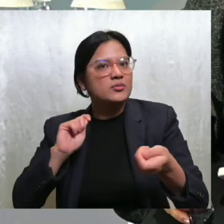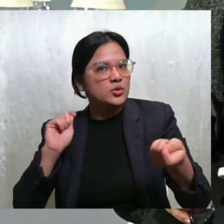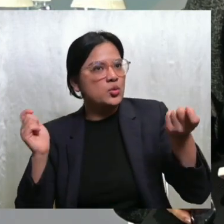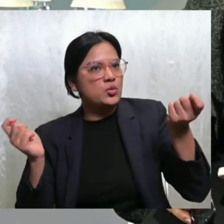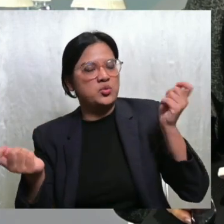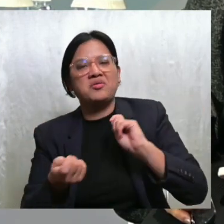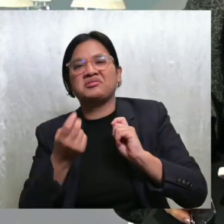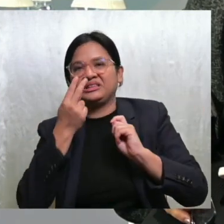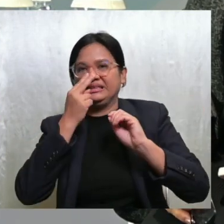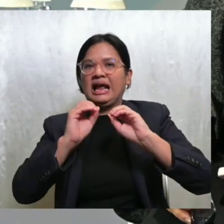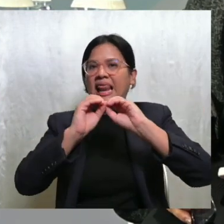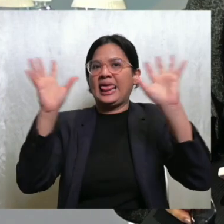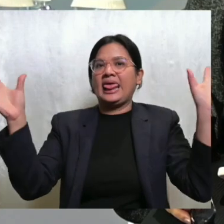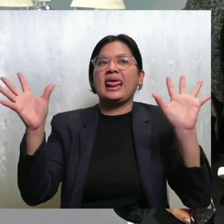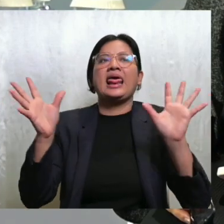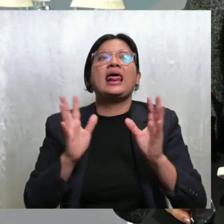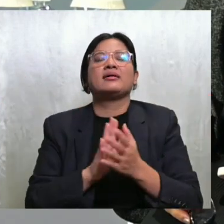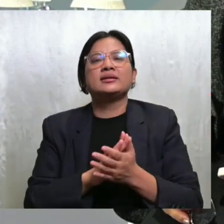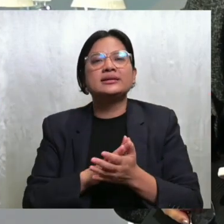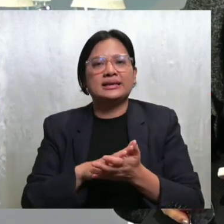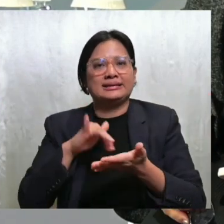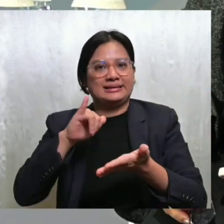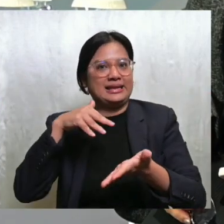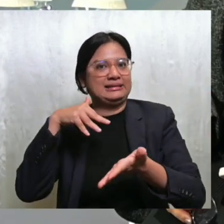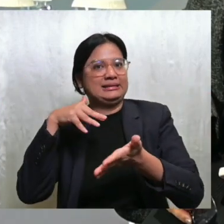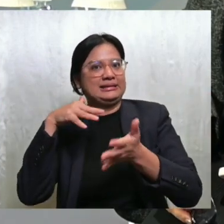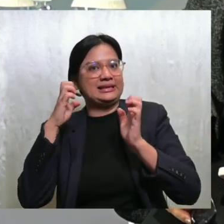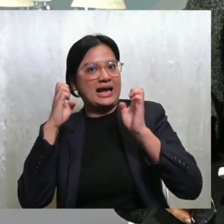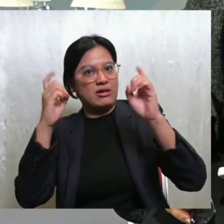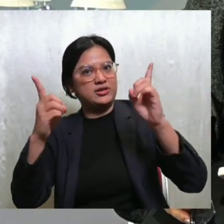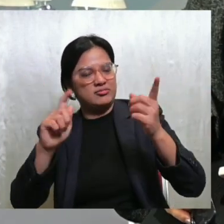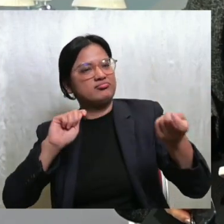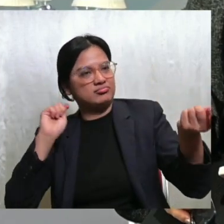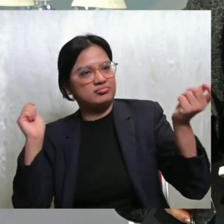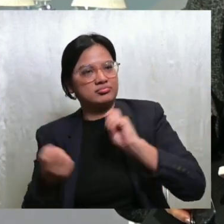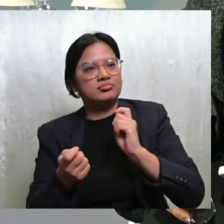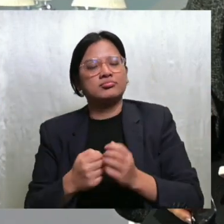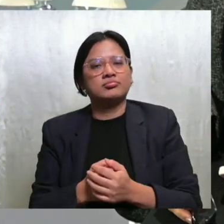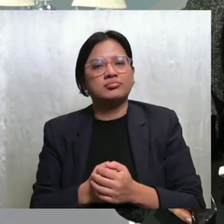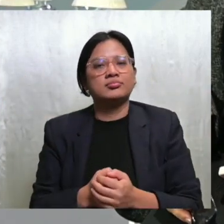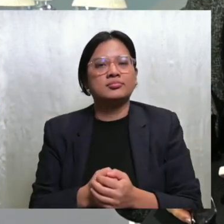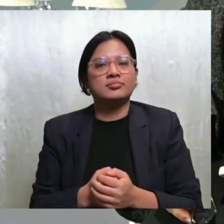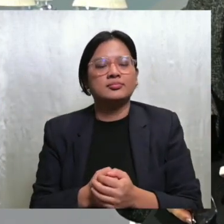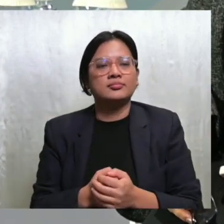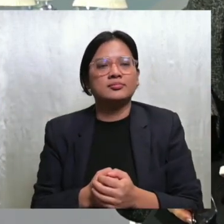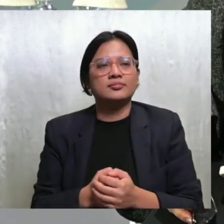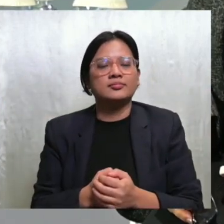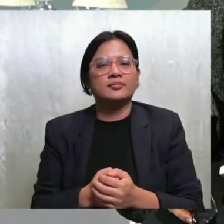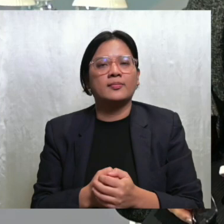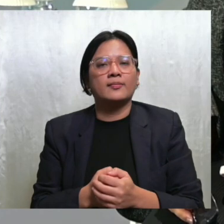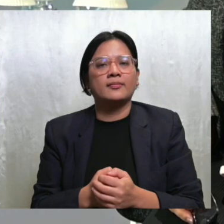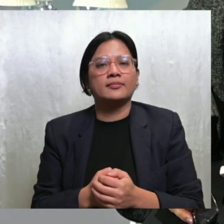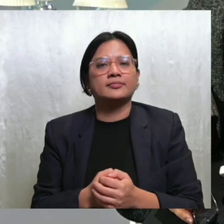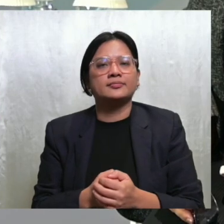very few. But then we came into an industrial age where there was a mass learning for many. But